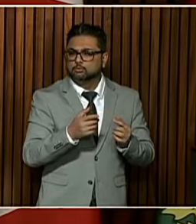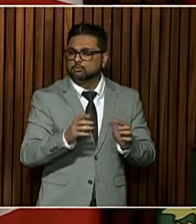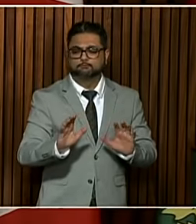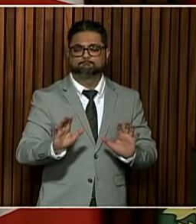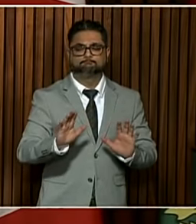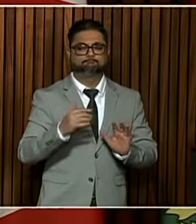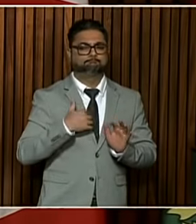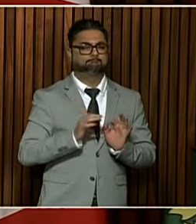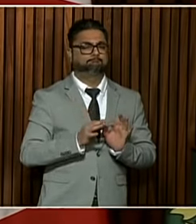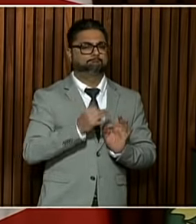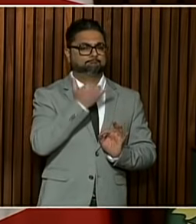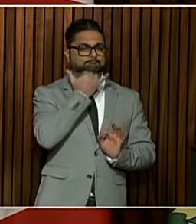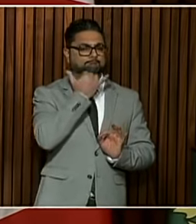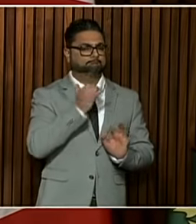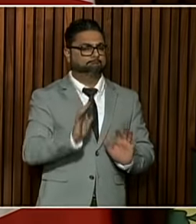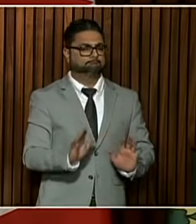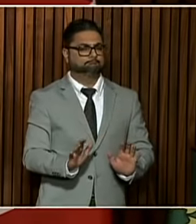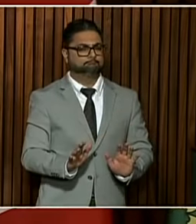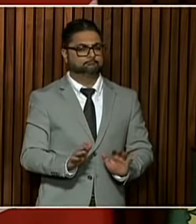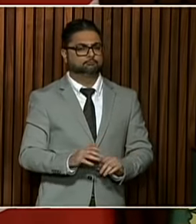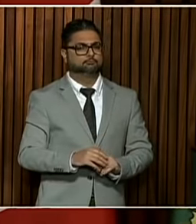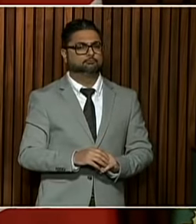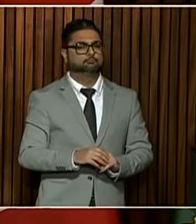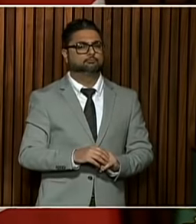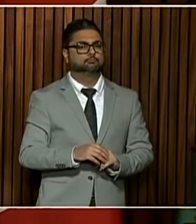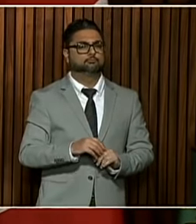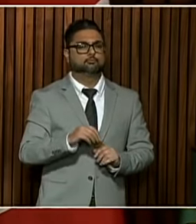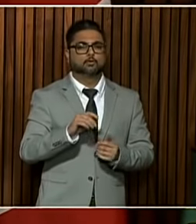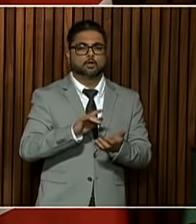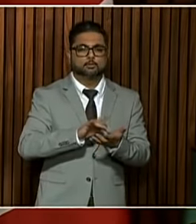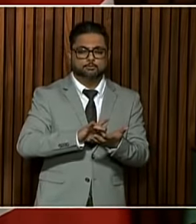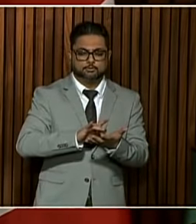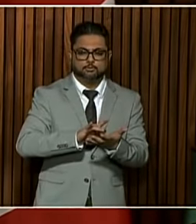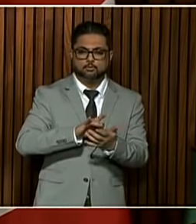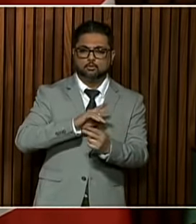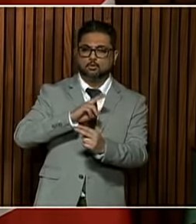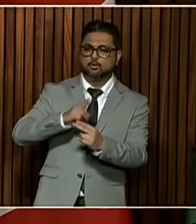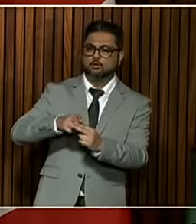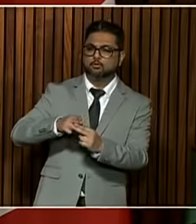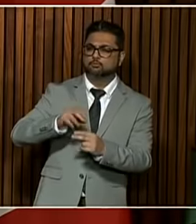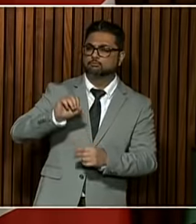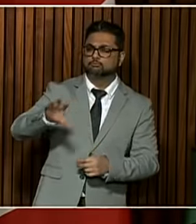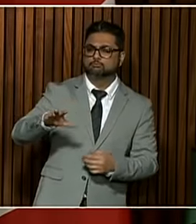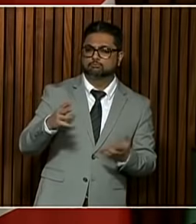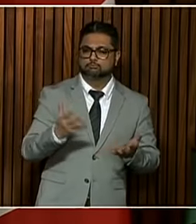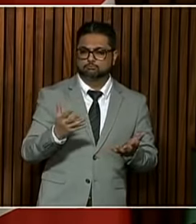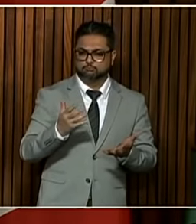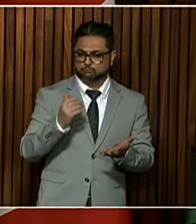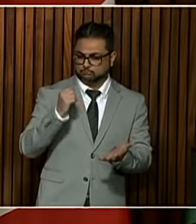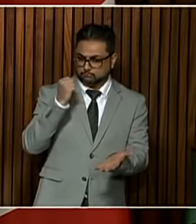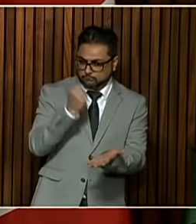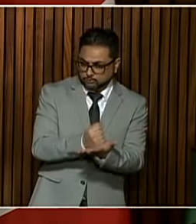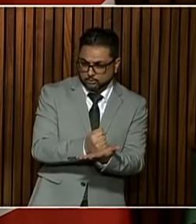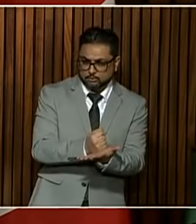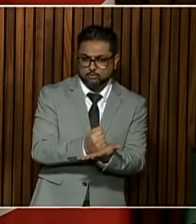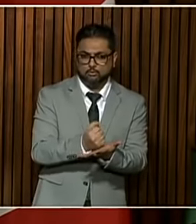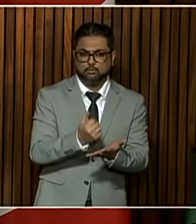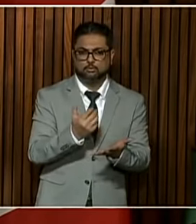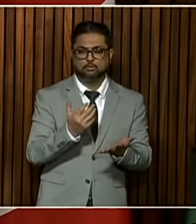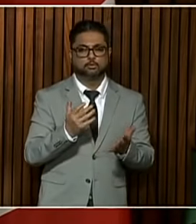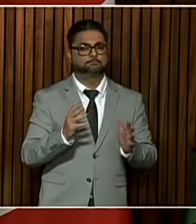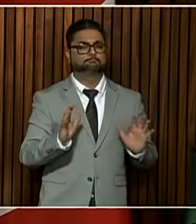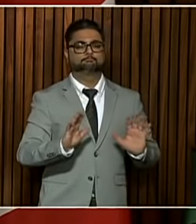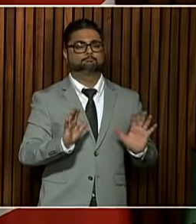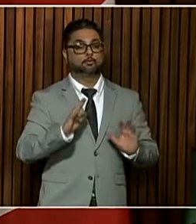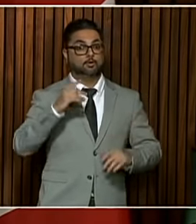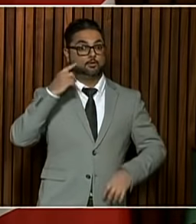COVID-19. It is an effective medication for some other things like malaria in certain cases, and so it's not recommended at